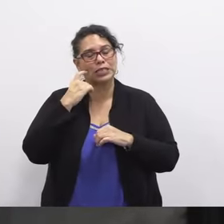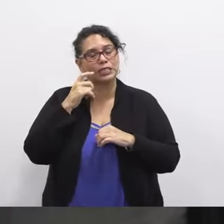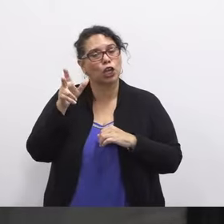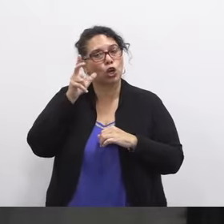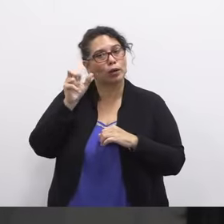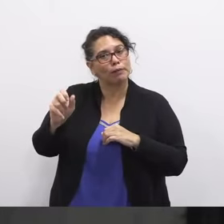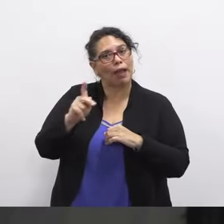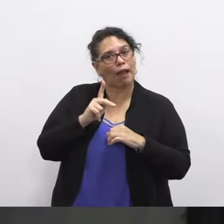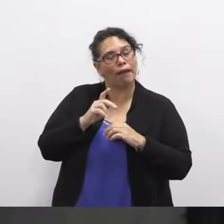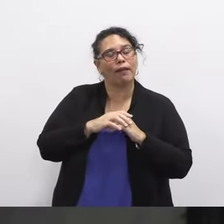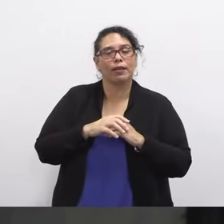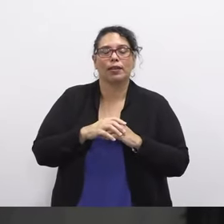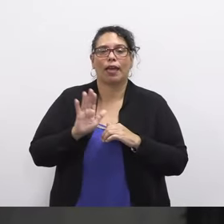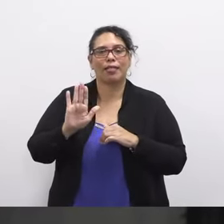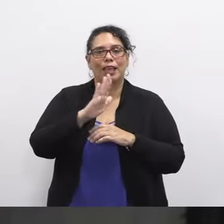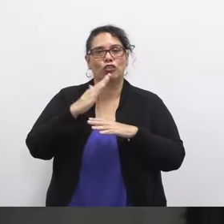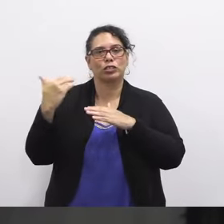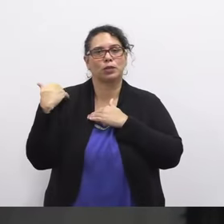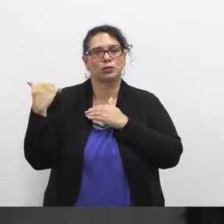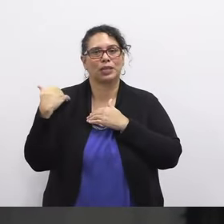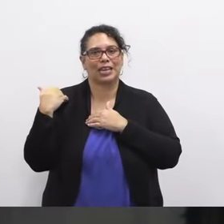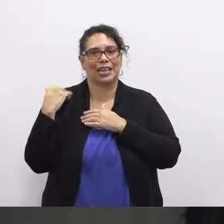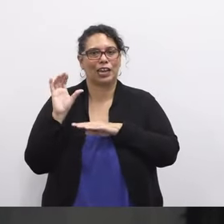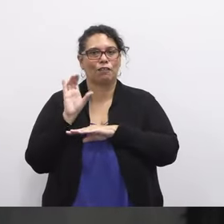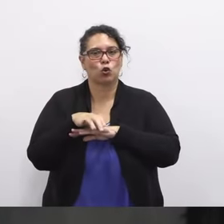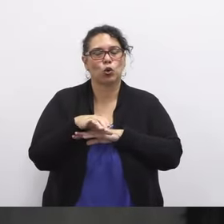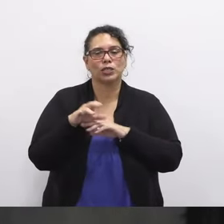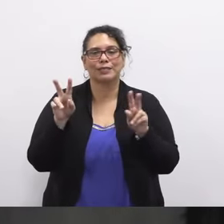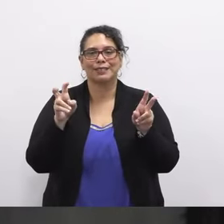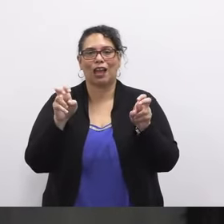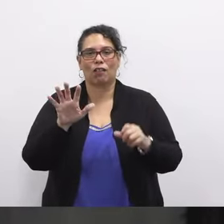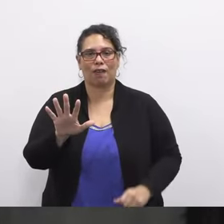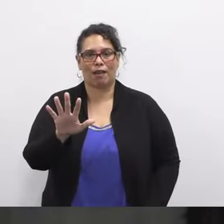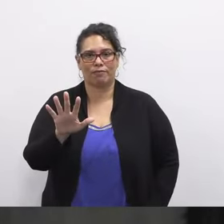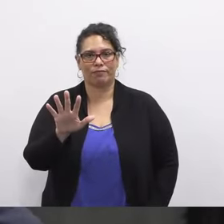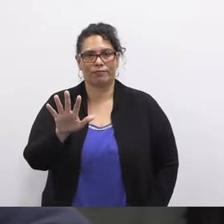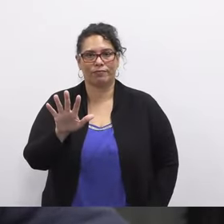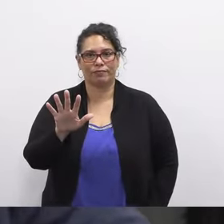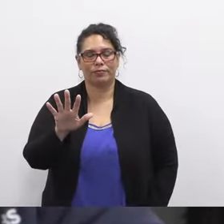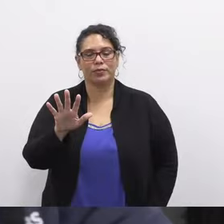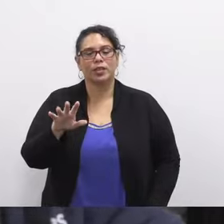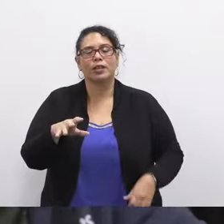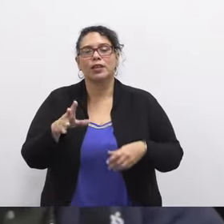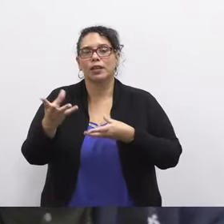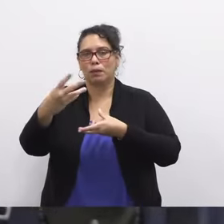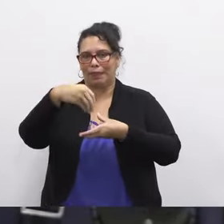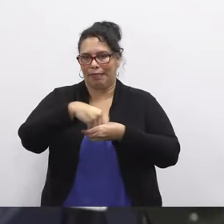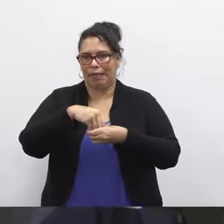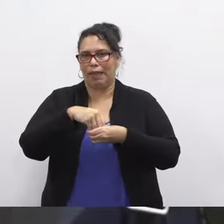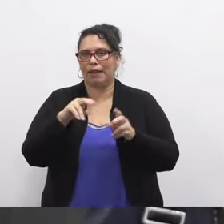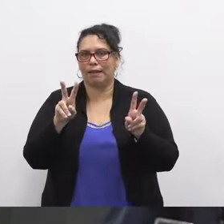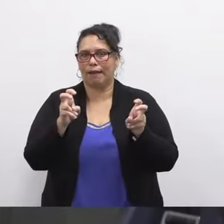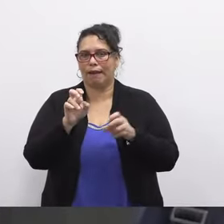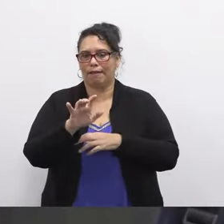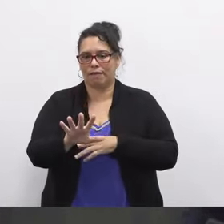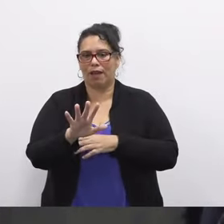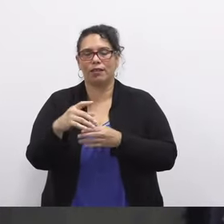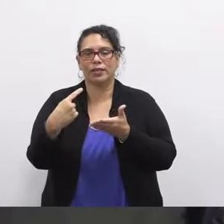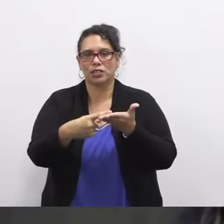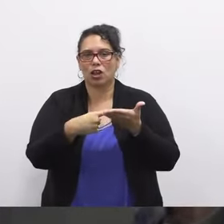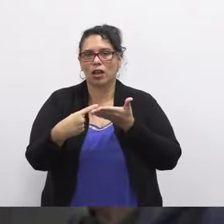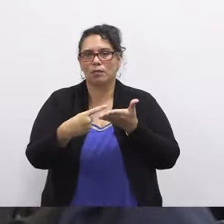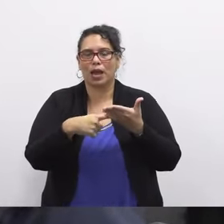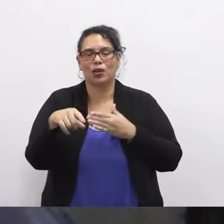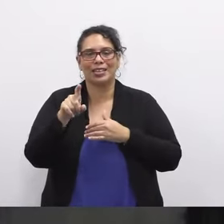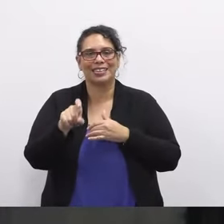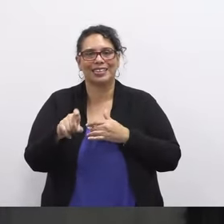them, and their responsibility is to enforce Title V. And there are provisions within Title V that talk about